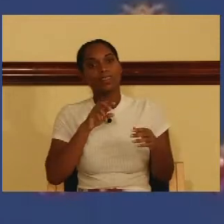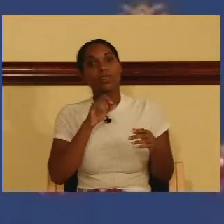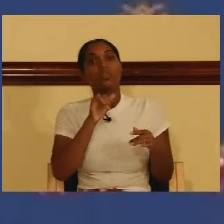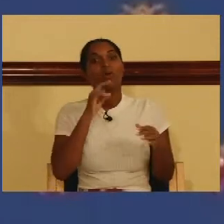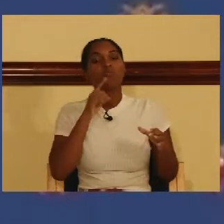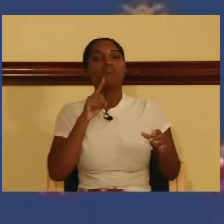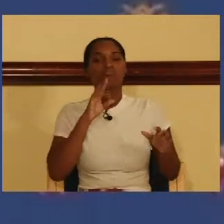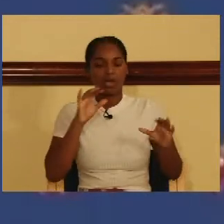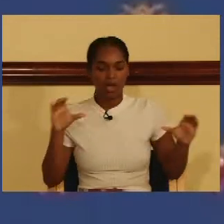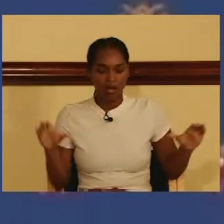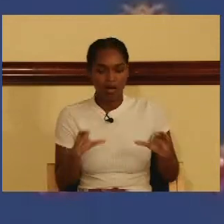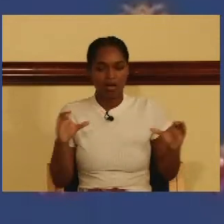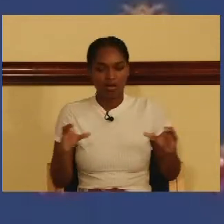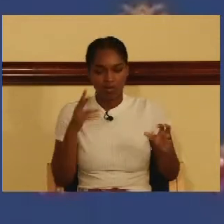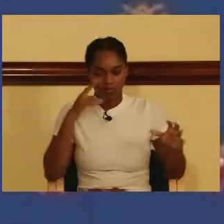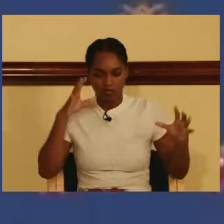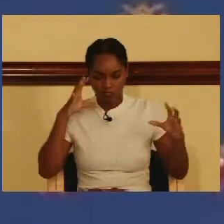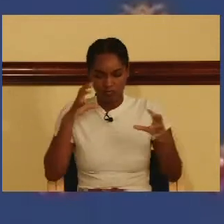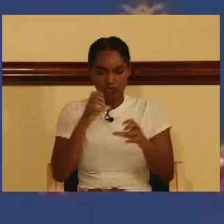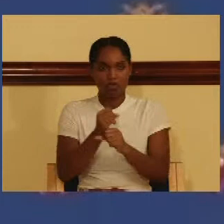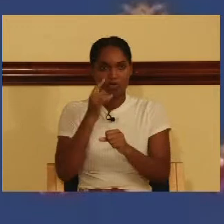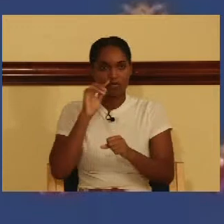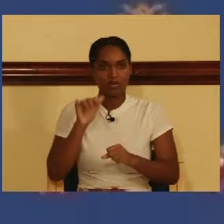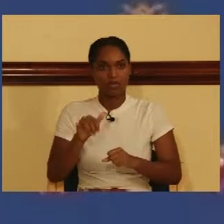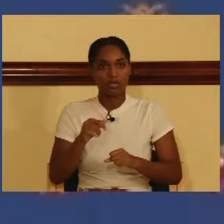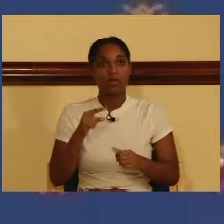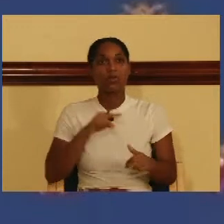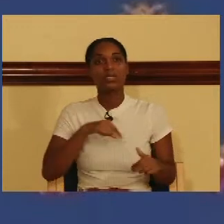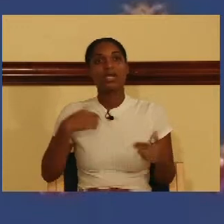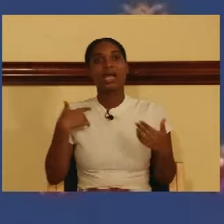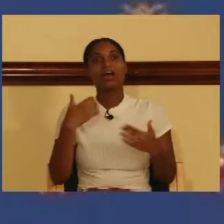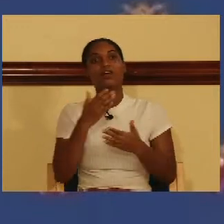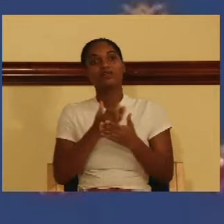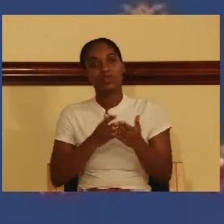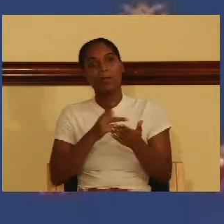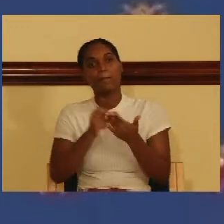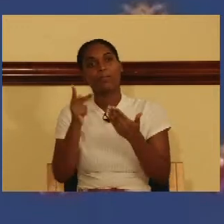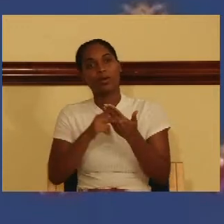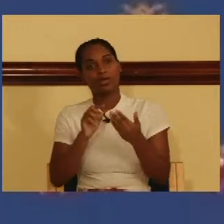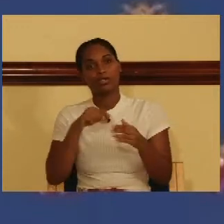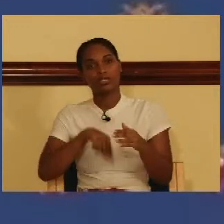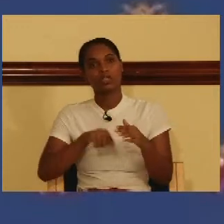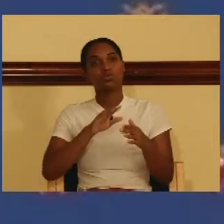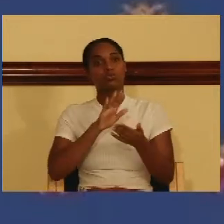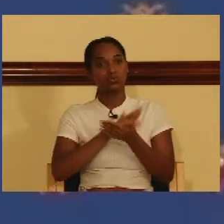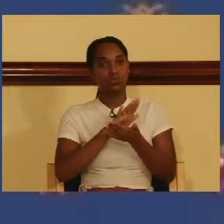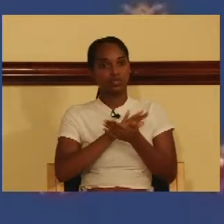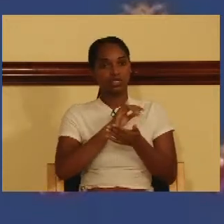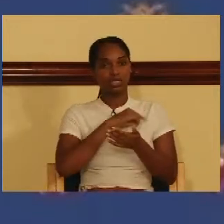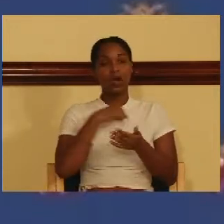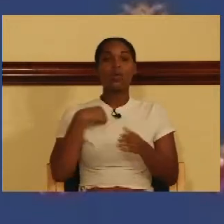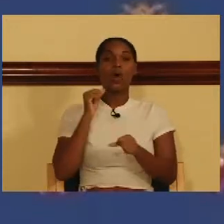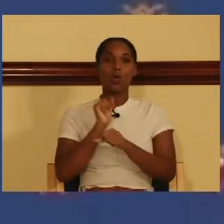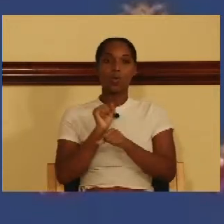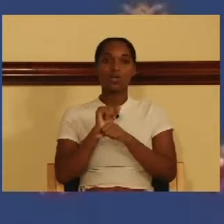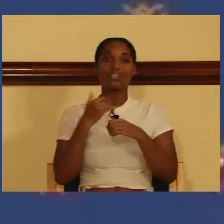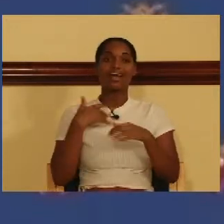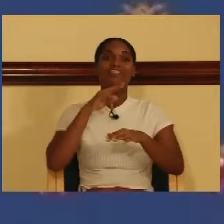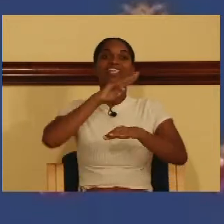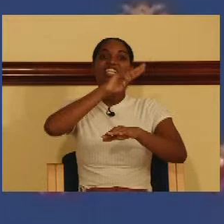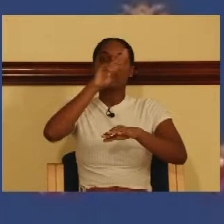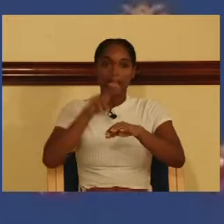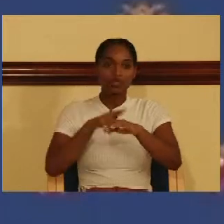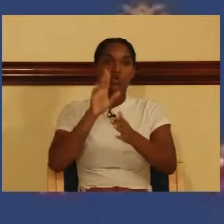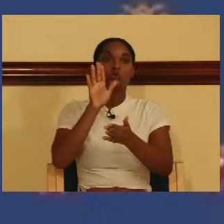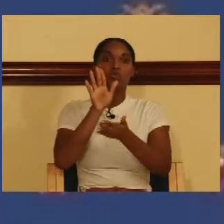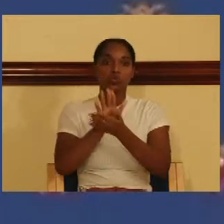actively engaged in. We do have some transition programs in our schools, but we're working to have a national school